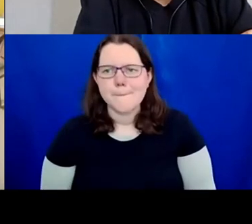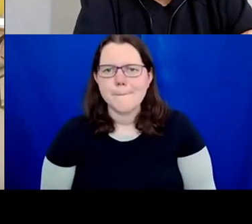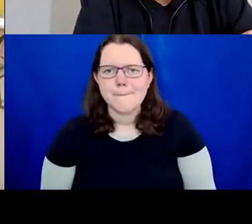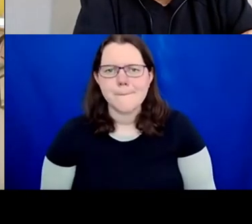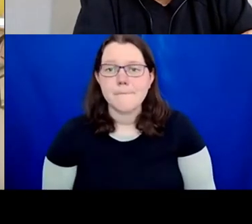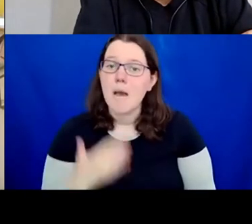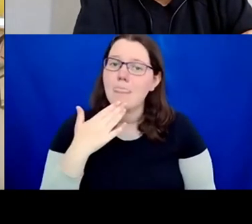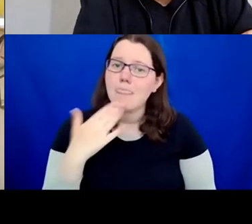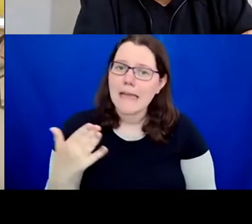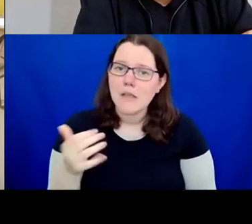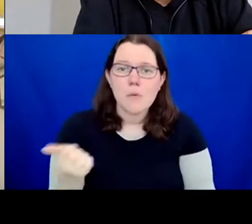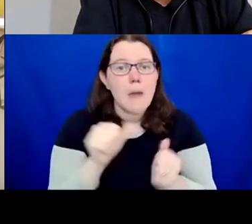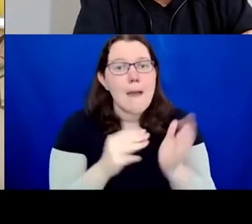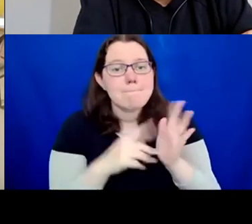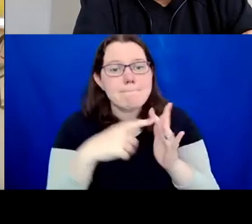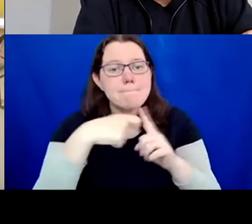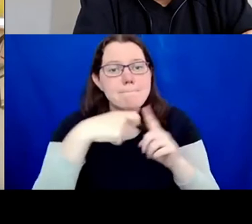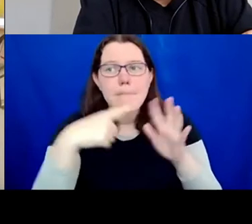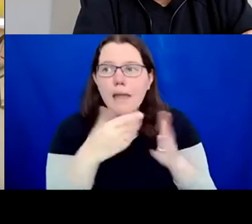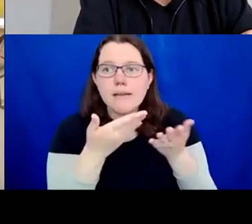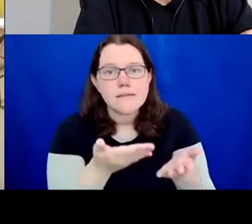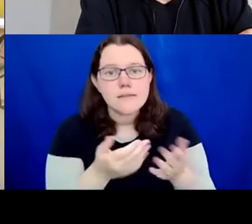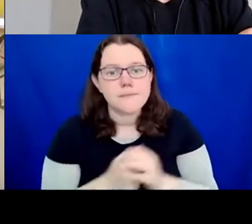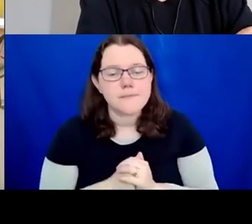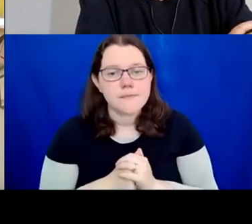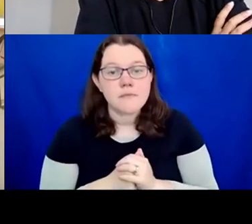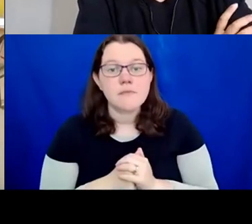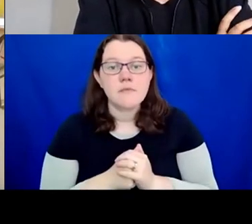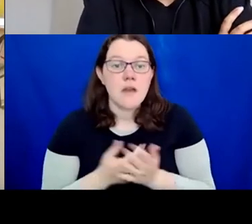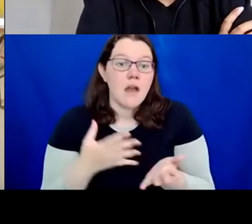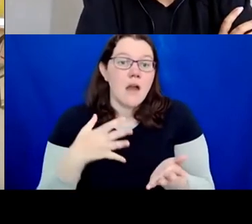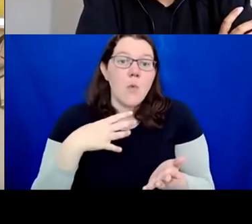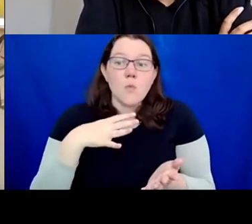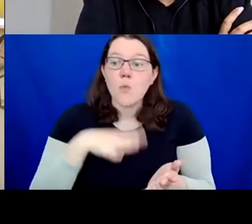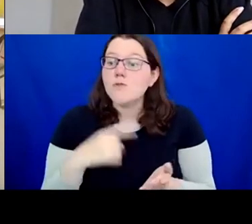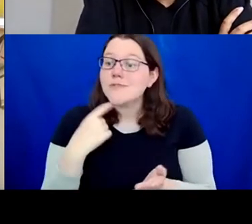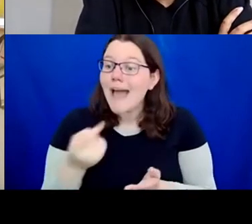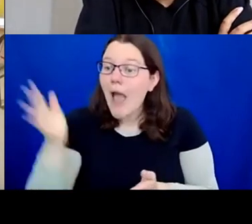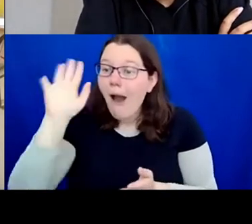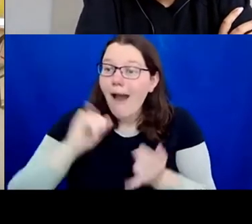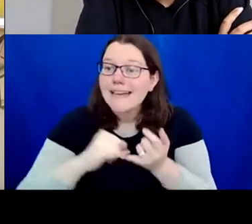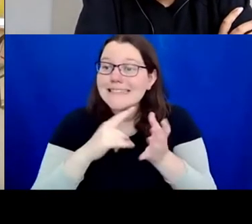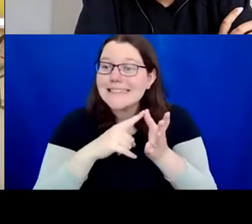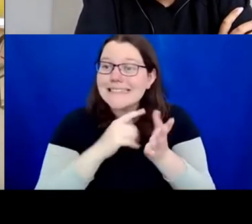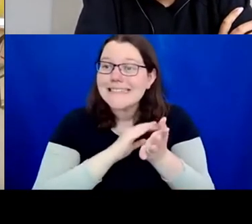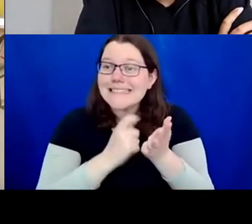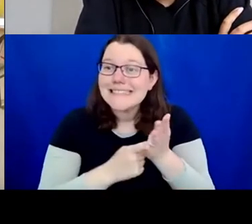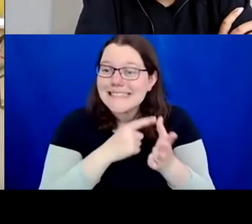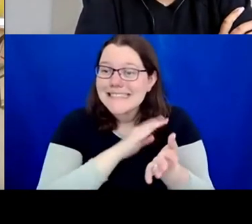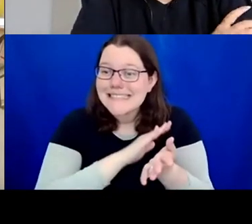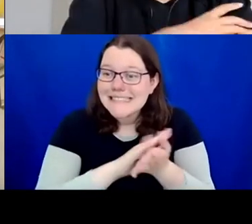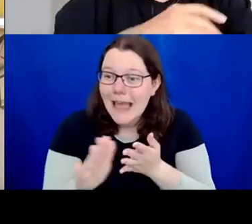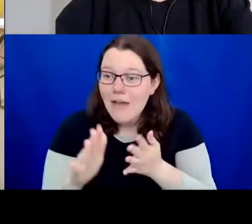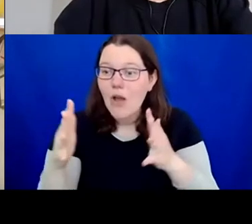Thank you, Mike. Yeah, I just wanted to say hi to Sarah Wajid. I hope I pronounced your name right, Sarah, but